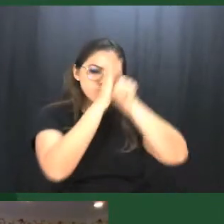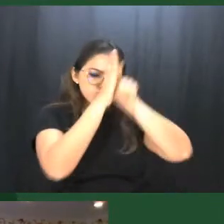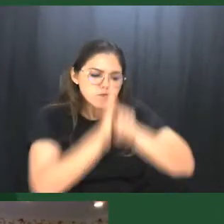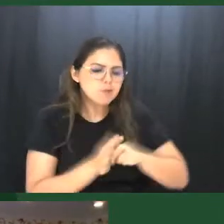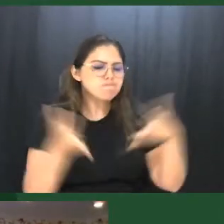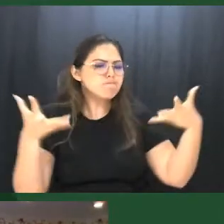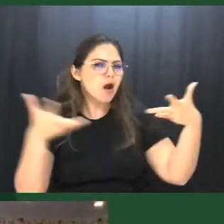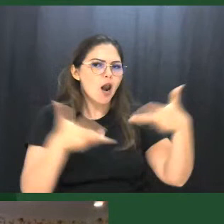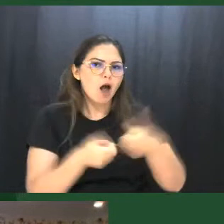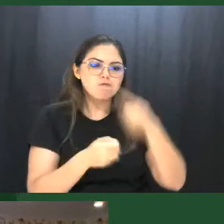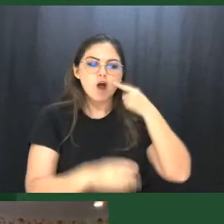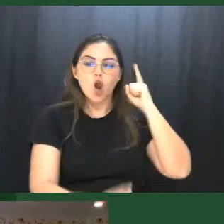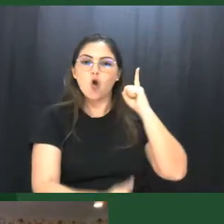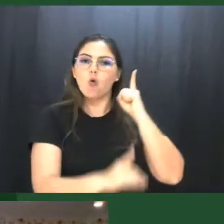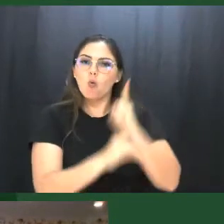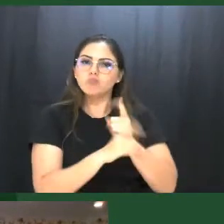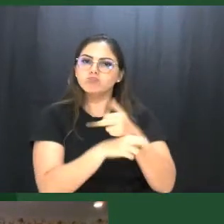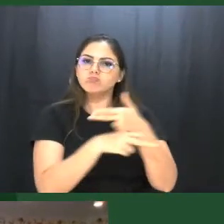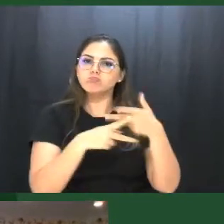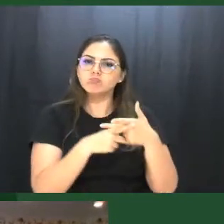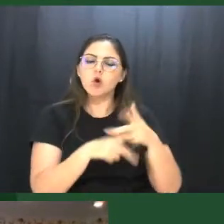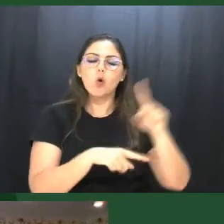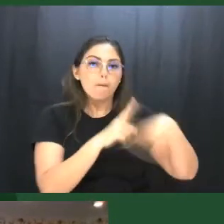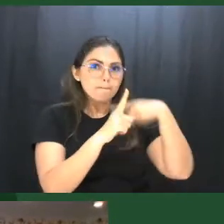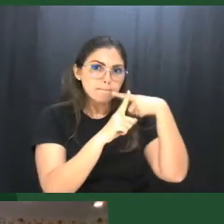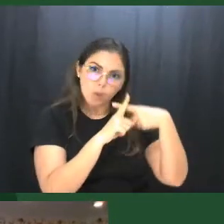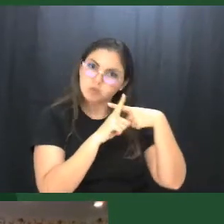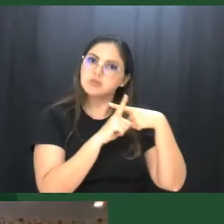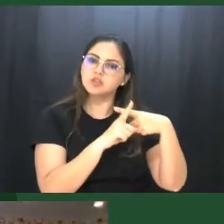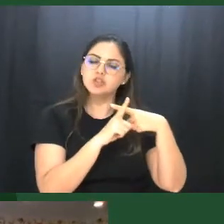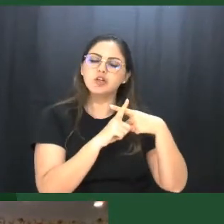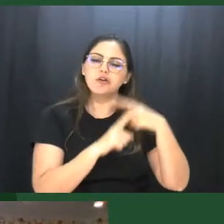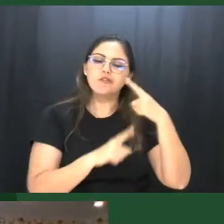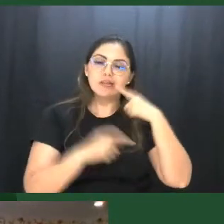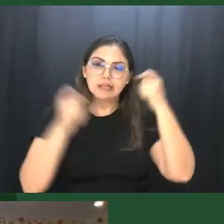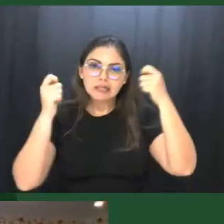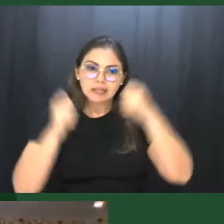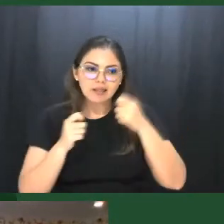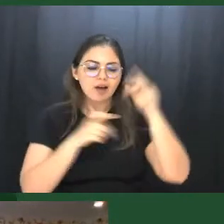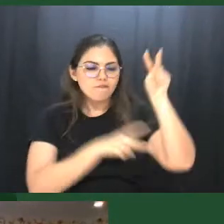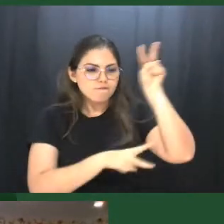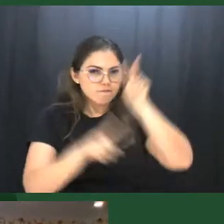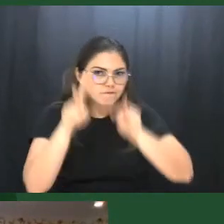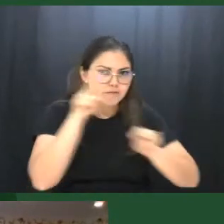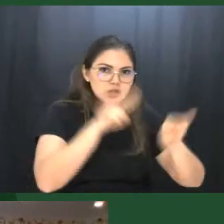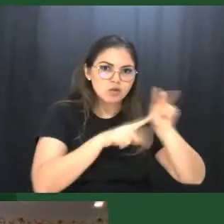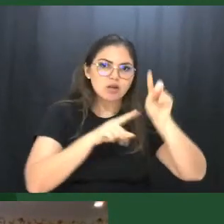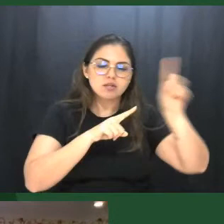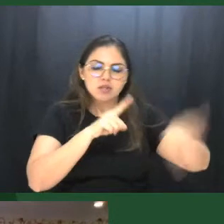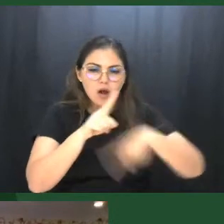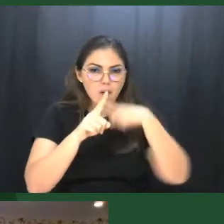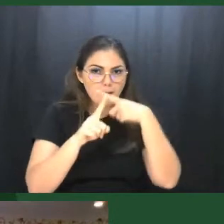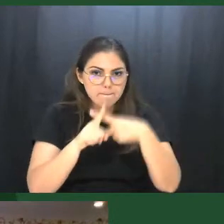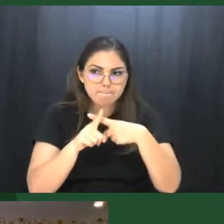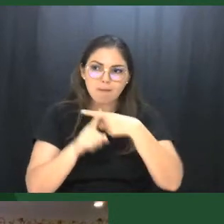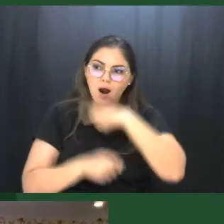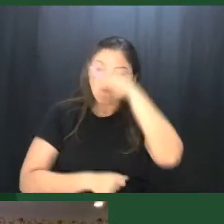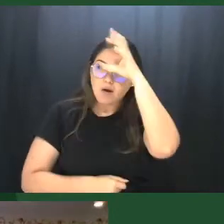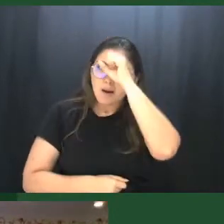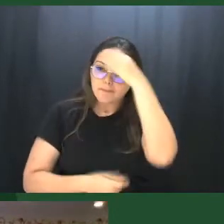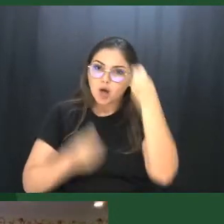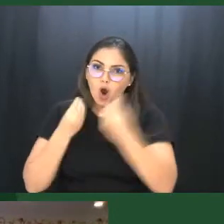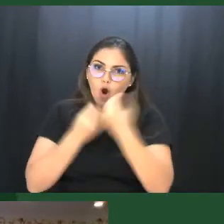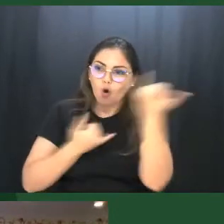learning. It's a fast-growing topic. There's a lot to be done. There's a lot of improvements to be made. Yes,